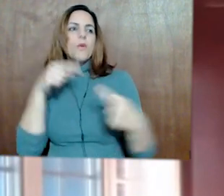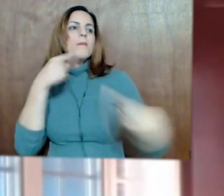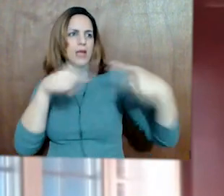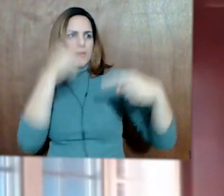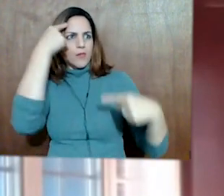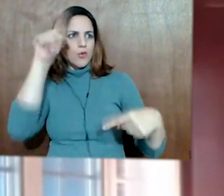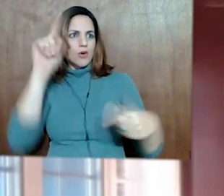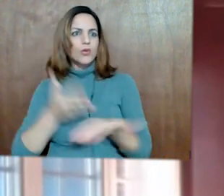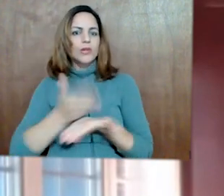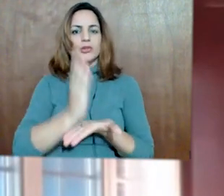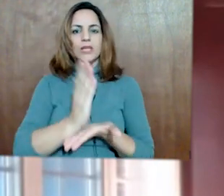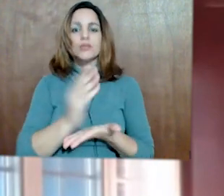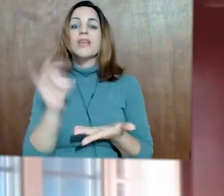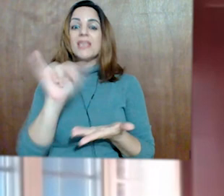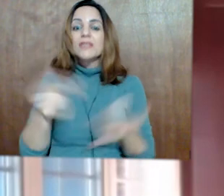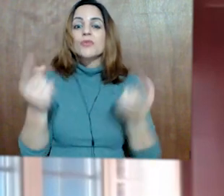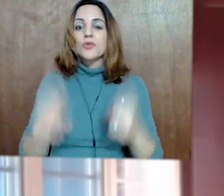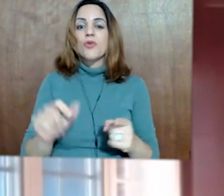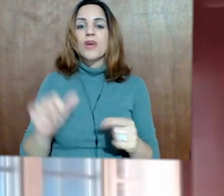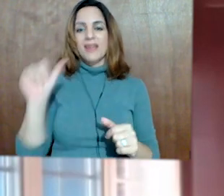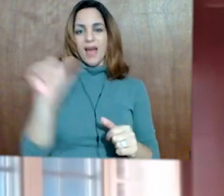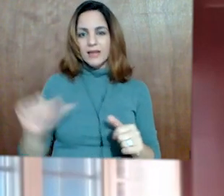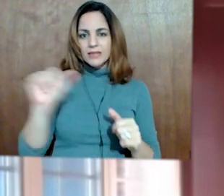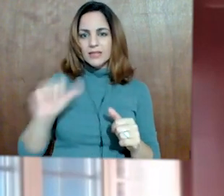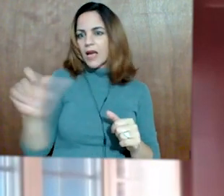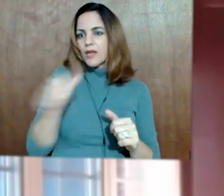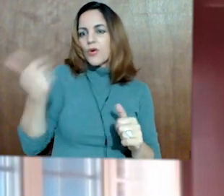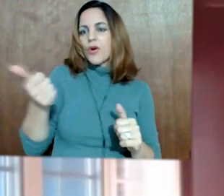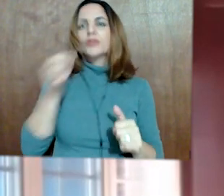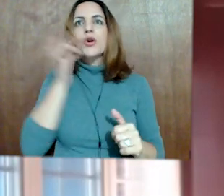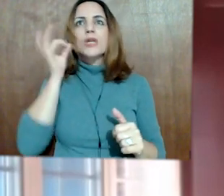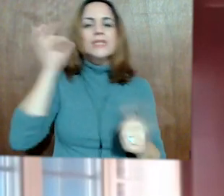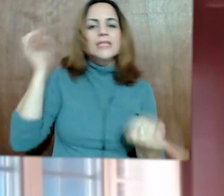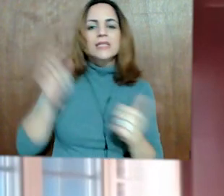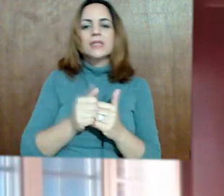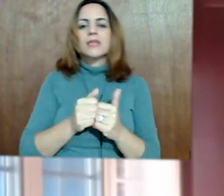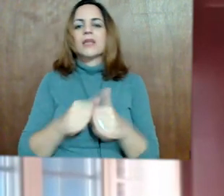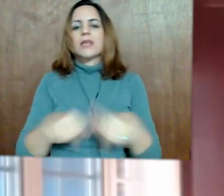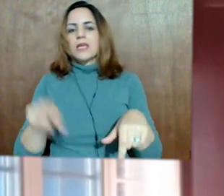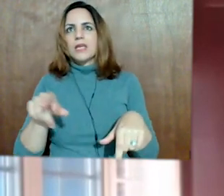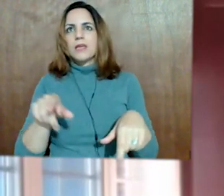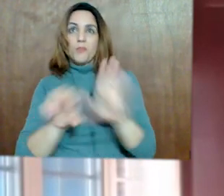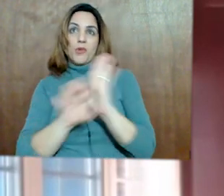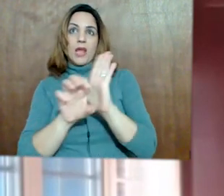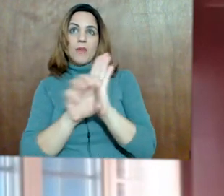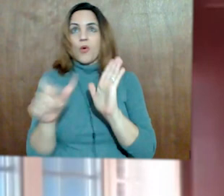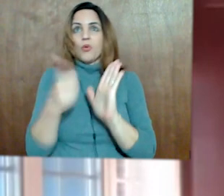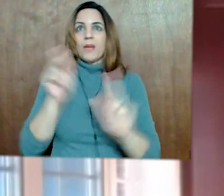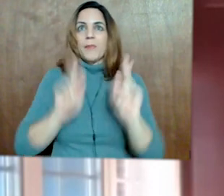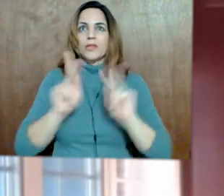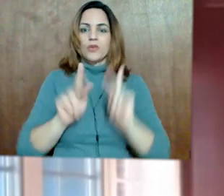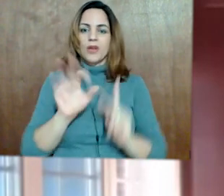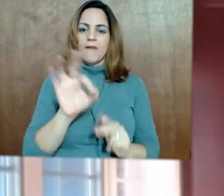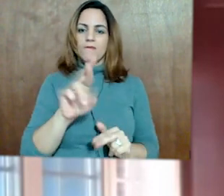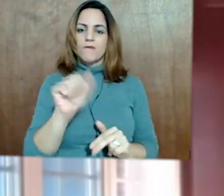theoreticians, I think especially of Frantz Fanon and his Wretched of the Earth, and that great quote that perfectly captures